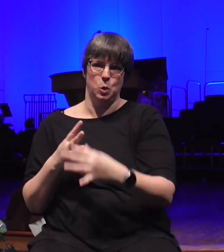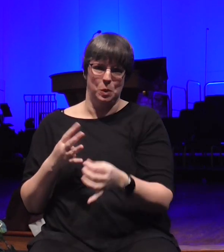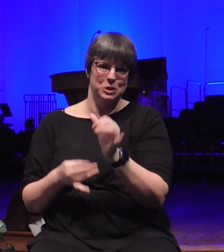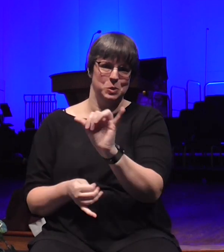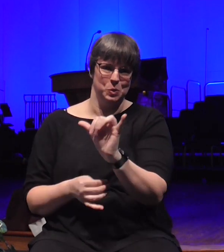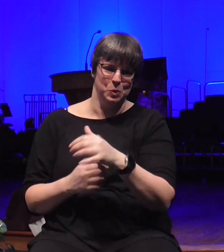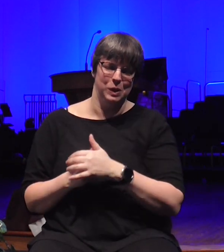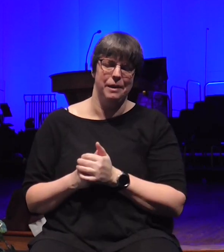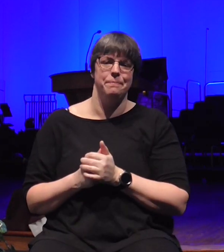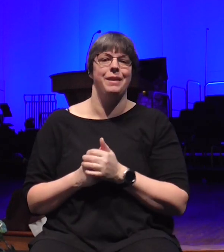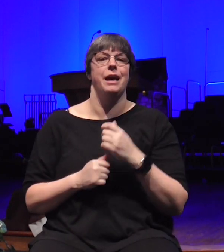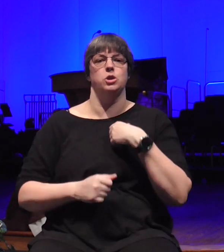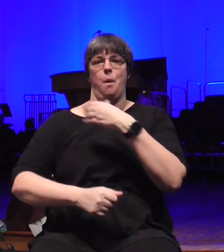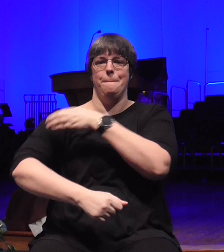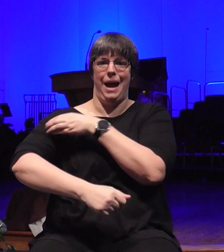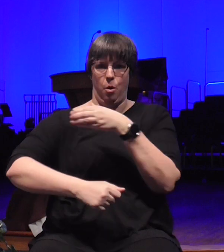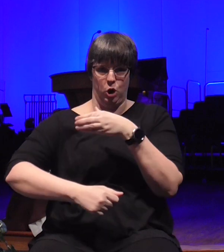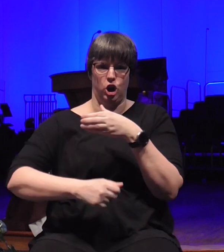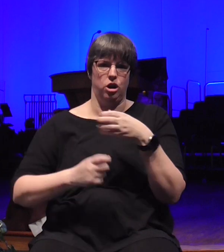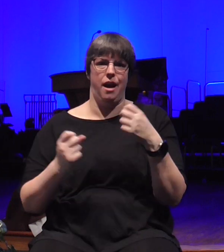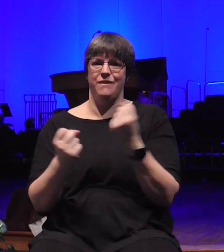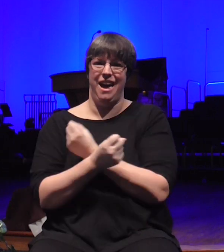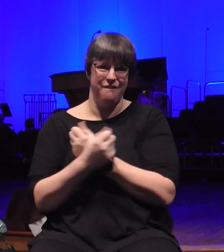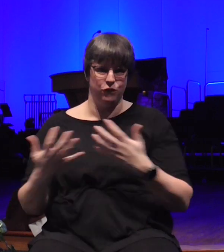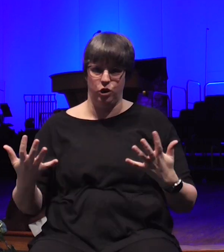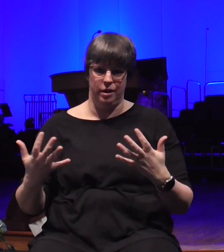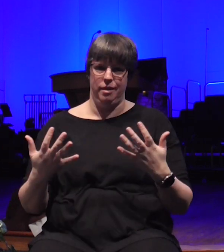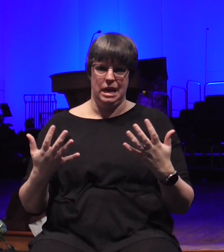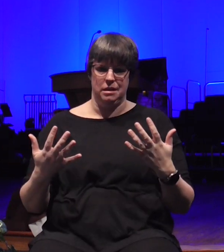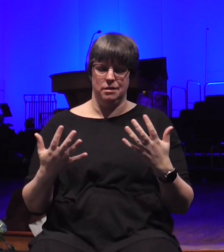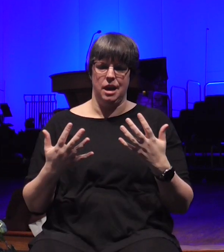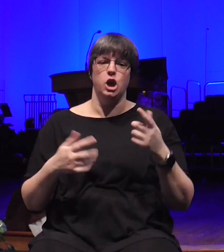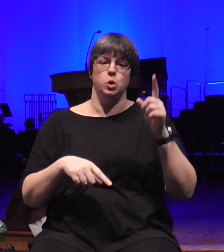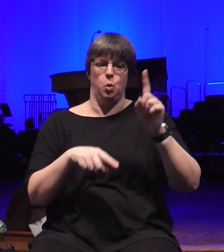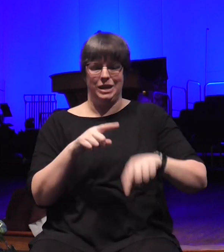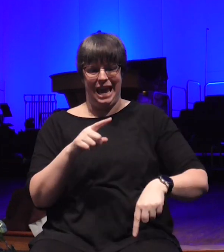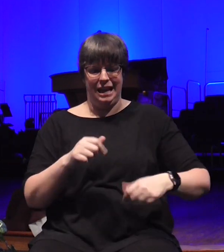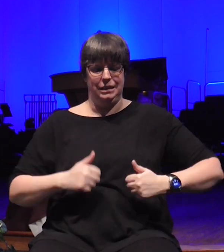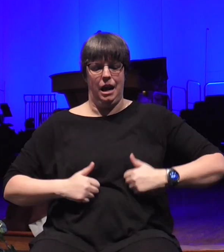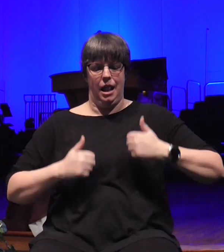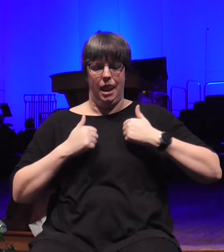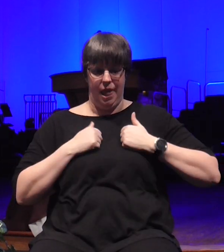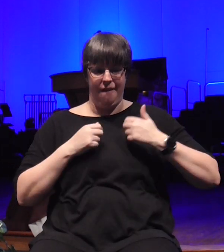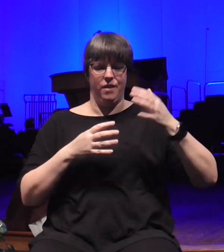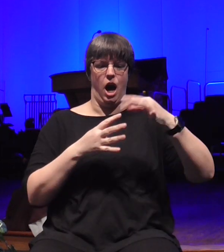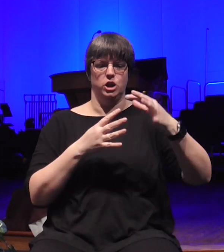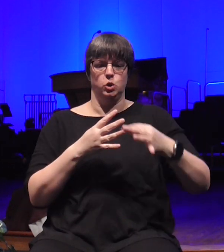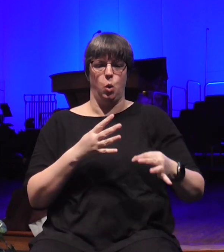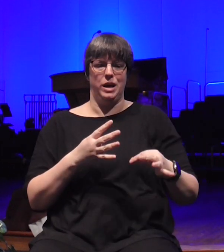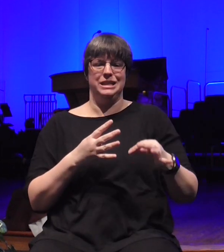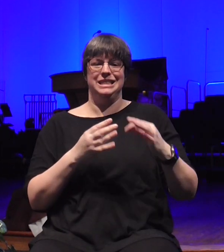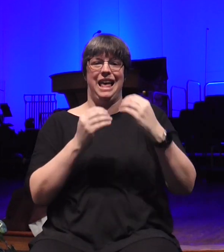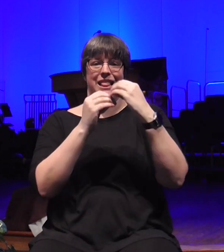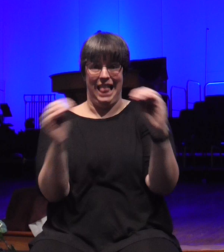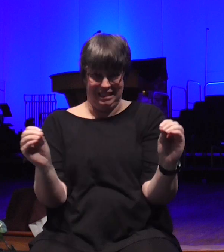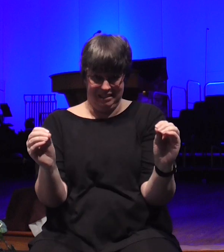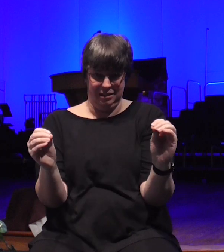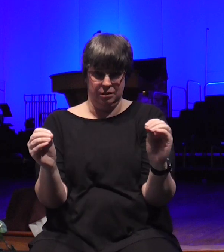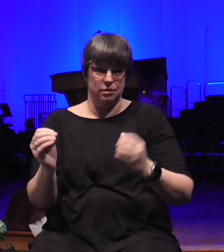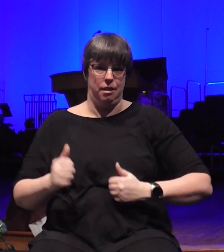is overall in our life. As Ernest Holmes wrote, you cannot live a choiceless life. You just